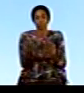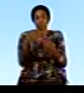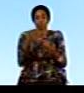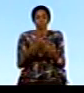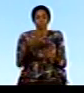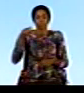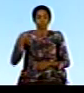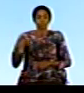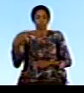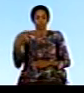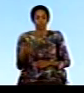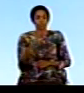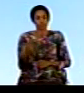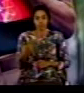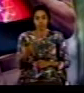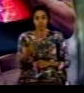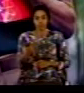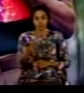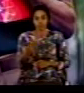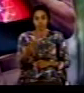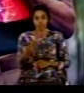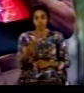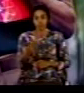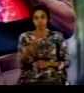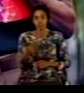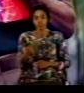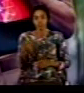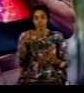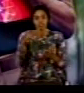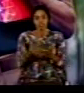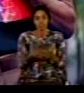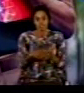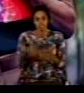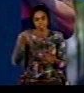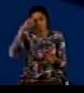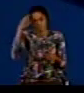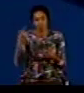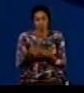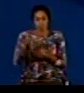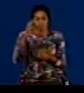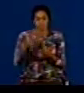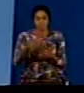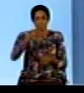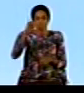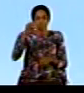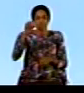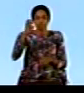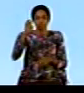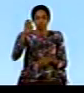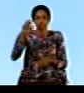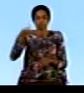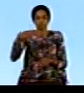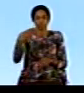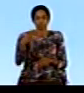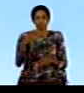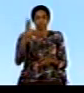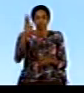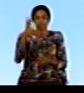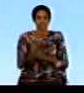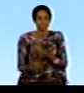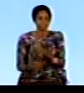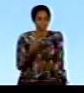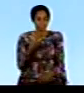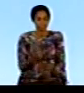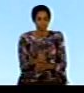Harcourt, Rumodalo district. This brother, Joseph Chukwudi, a six-year-old boy,